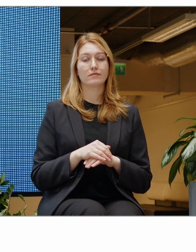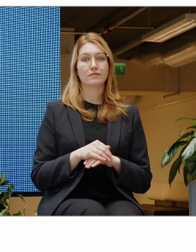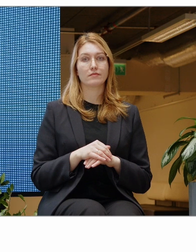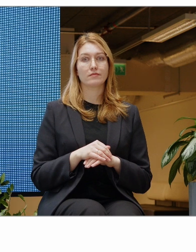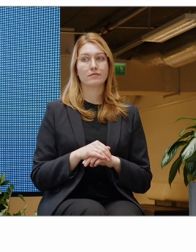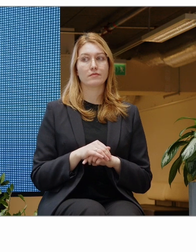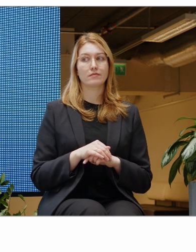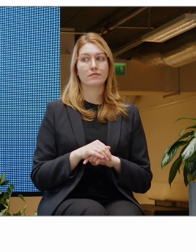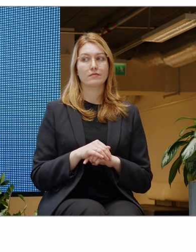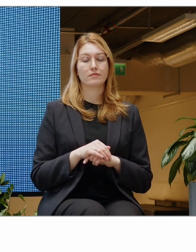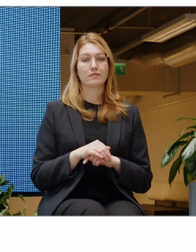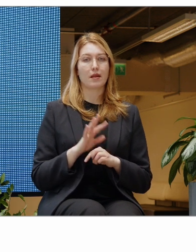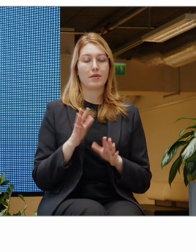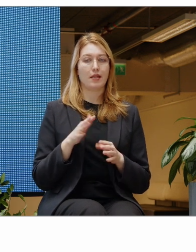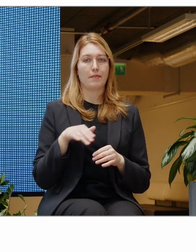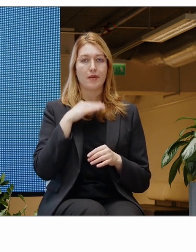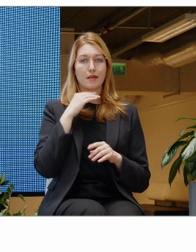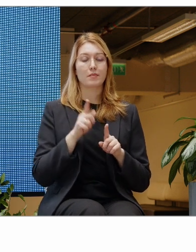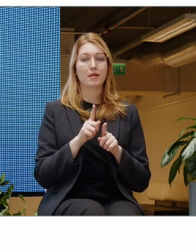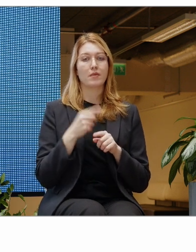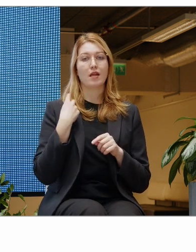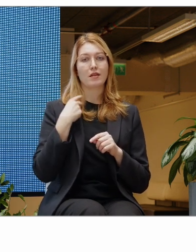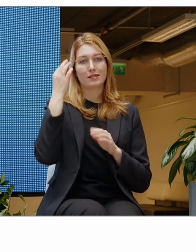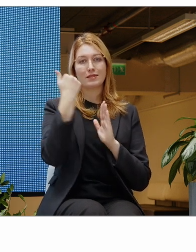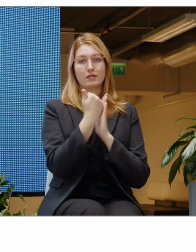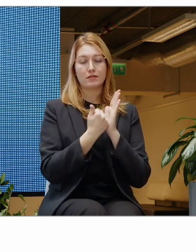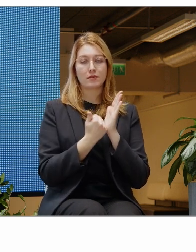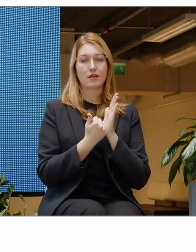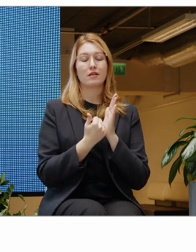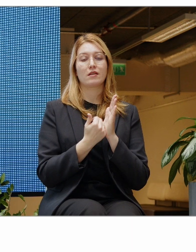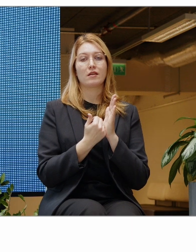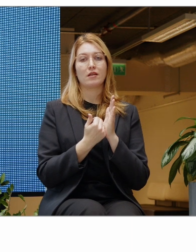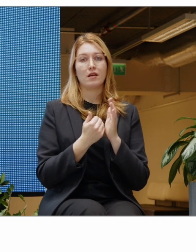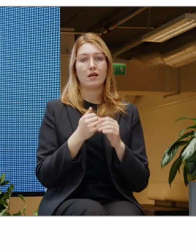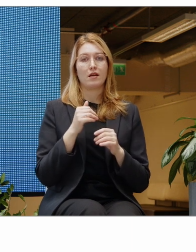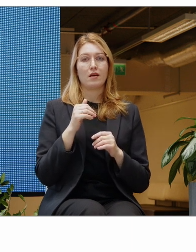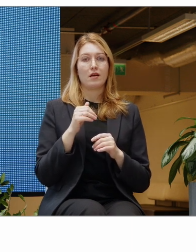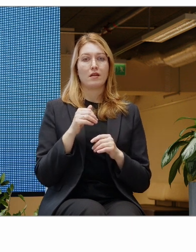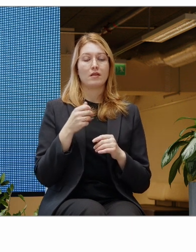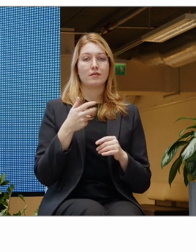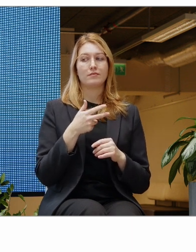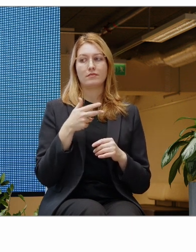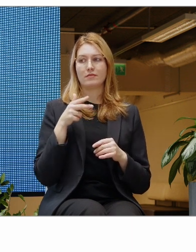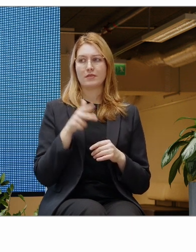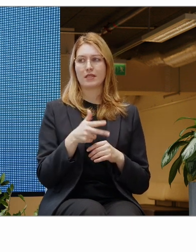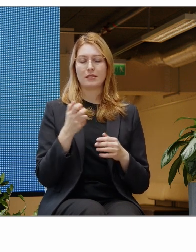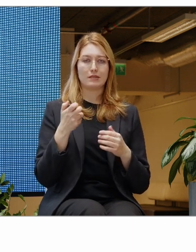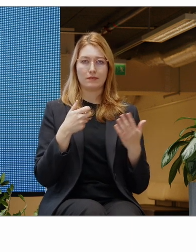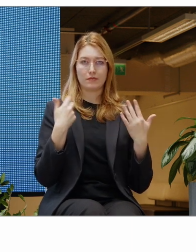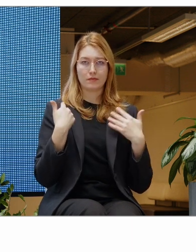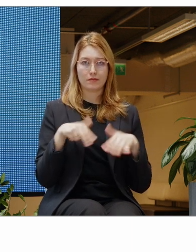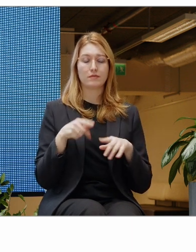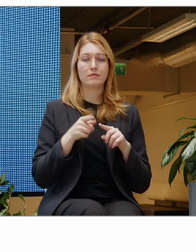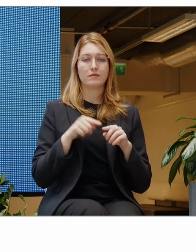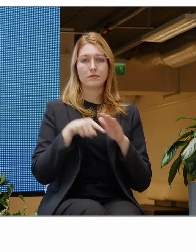The third one down, the British standards, I've also put a link in, and that is the BS 8300. That says to do a lot more, but